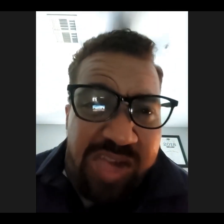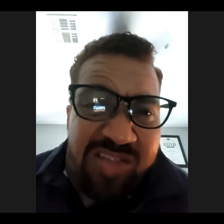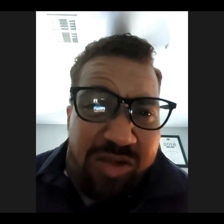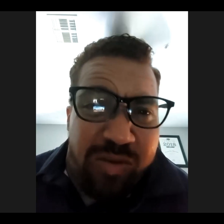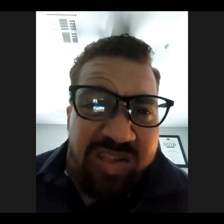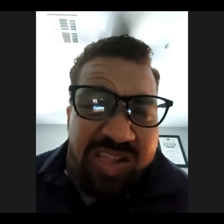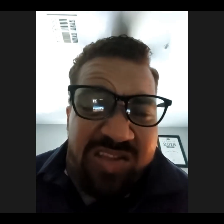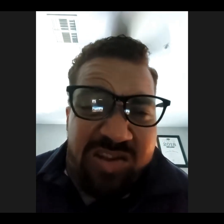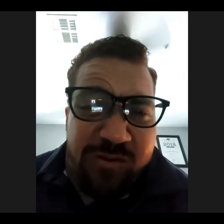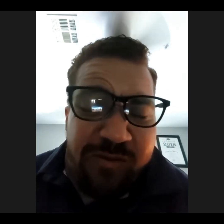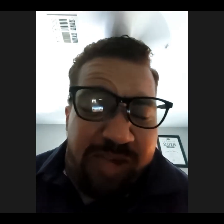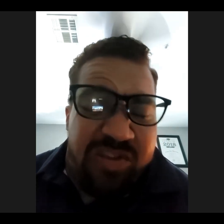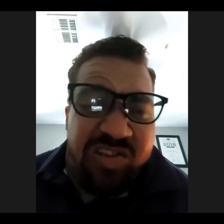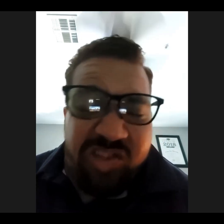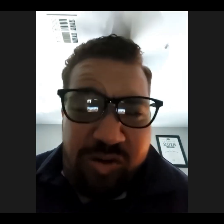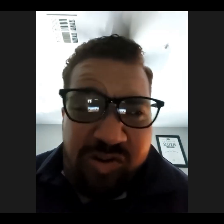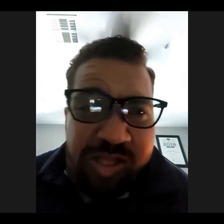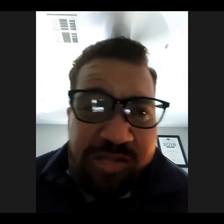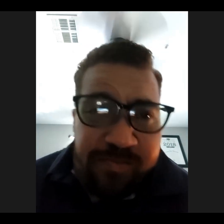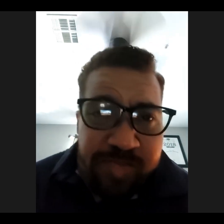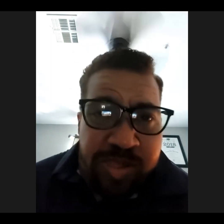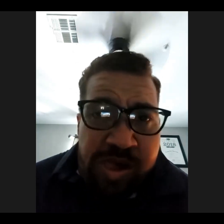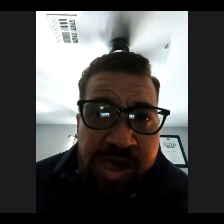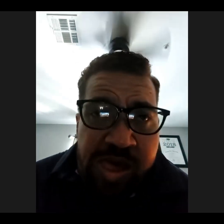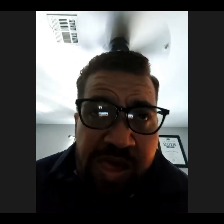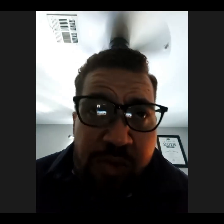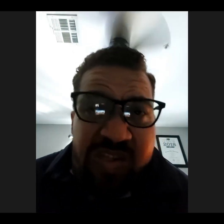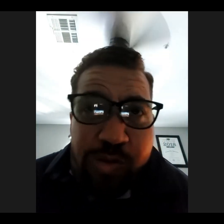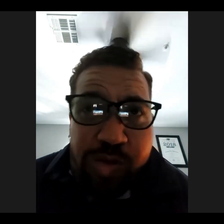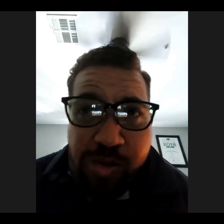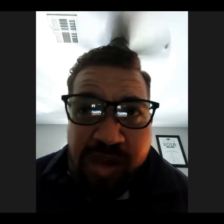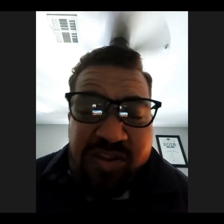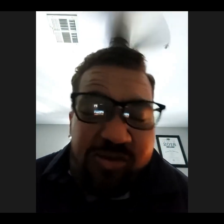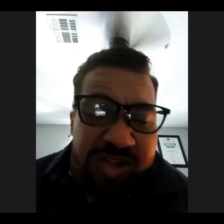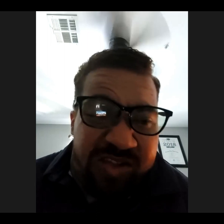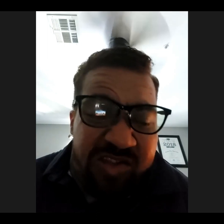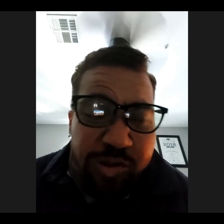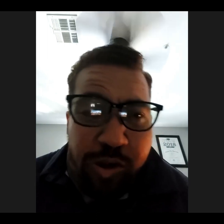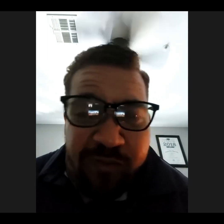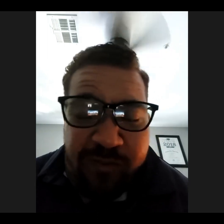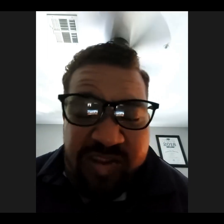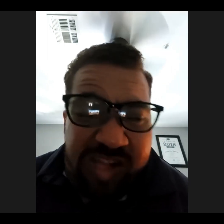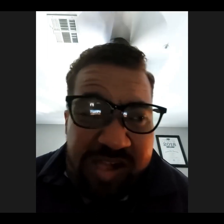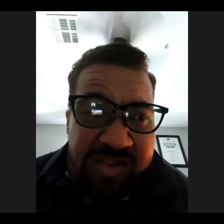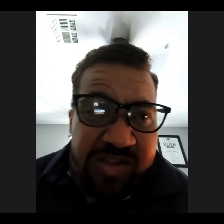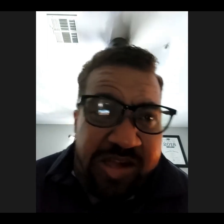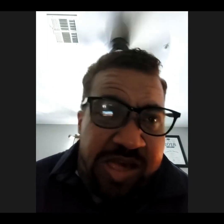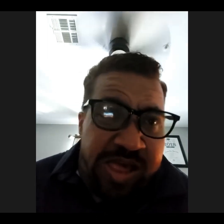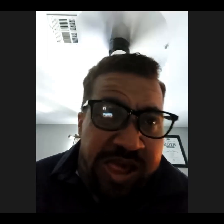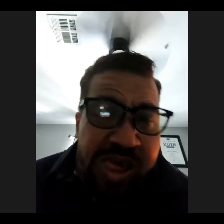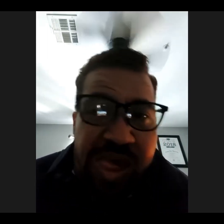being at Southwest Institute for Families and Children, I was hearing about the transition